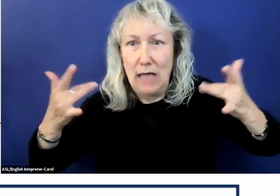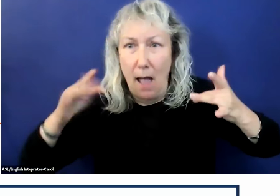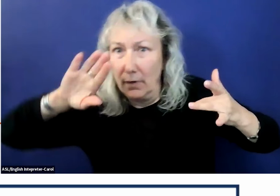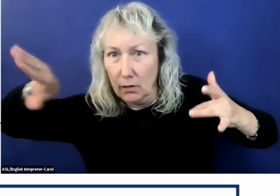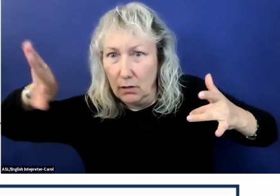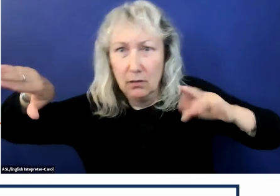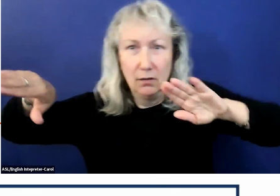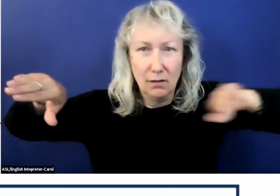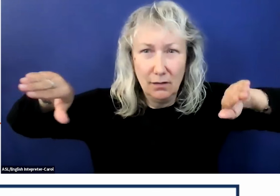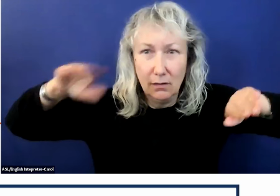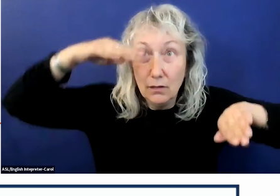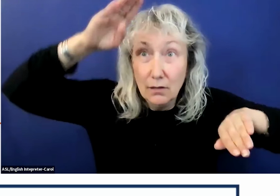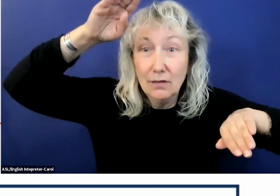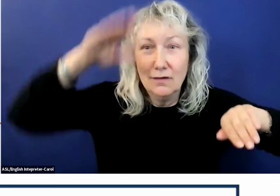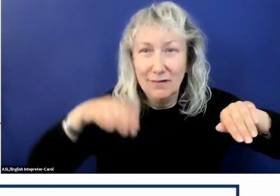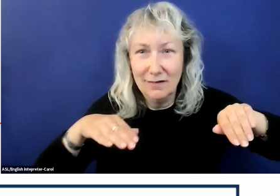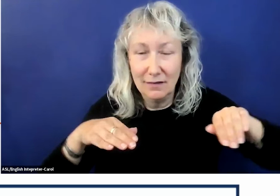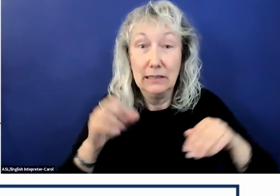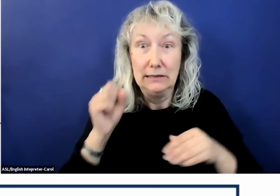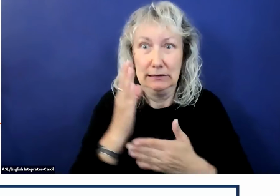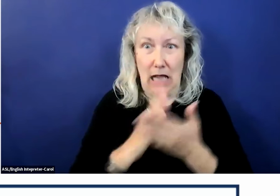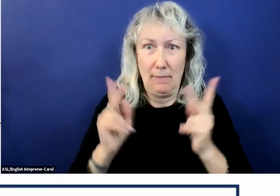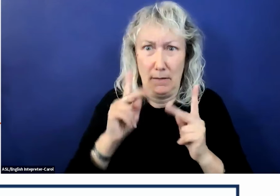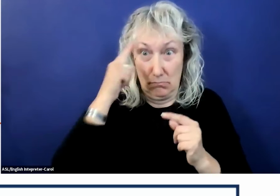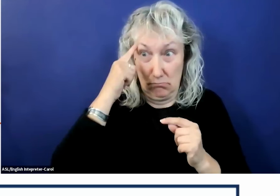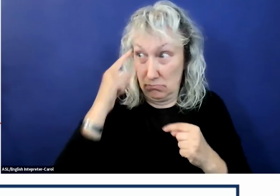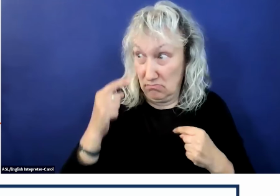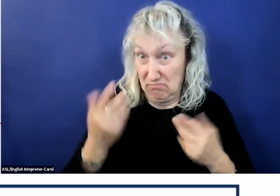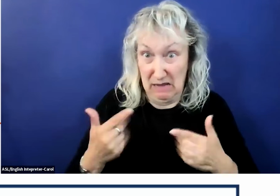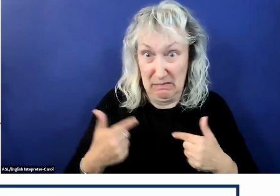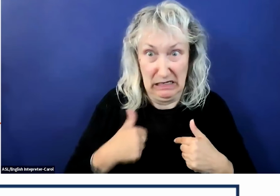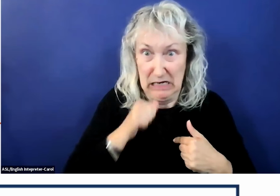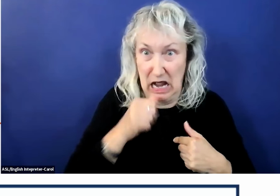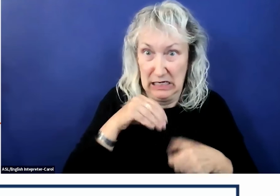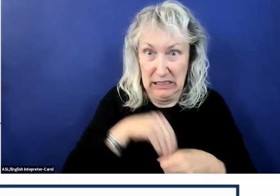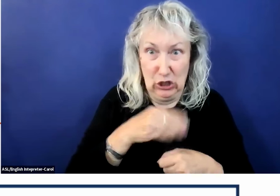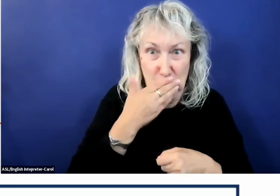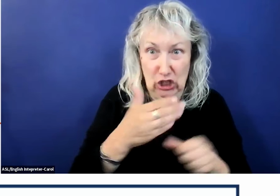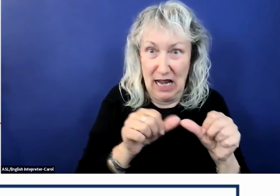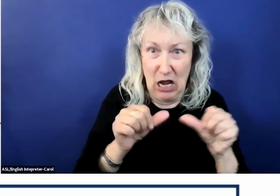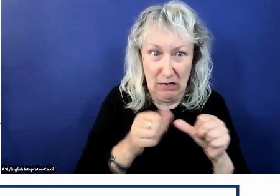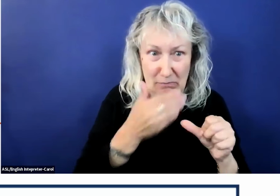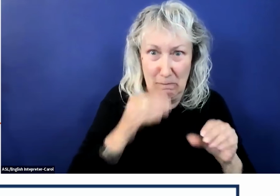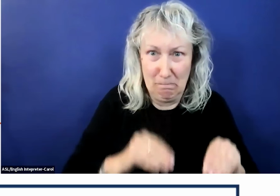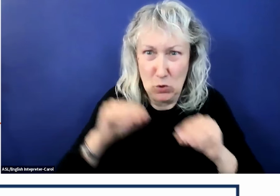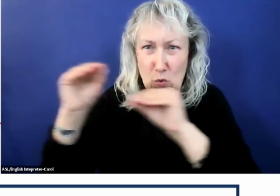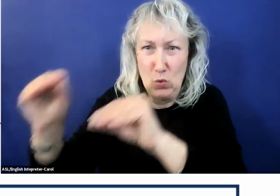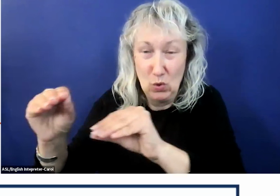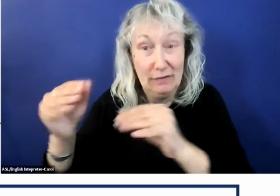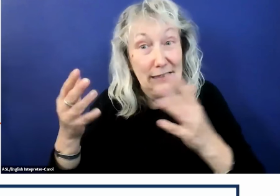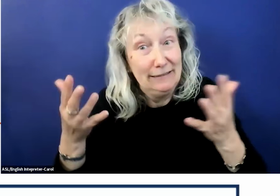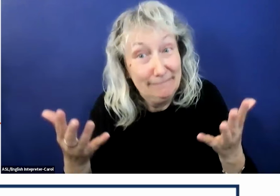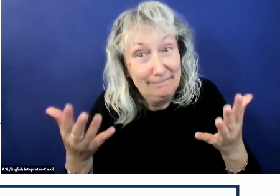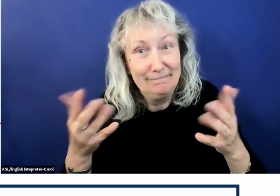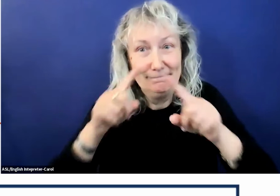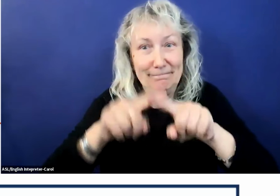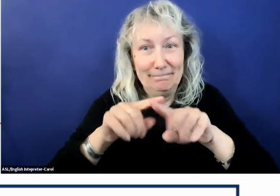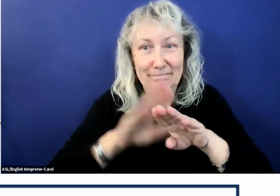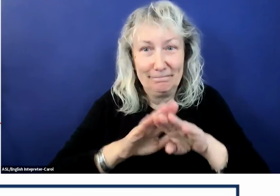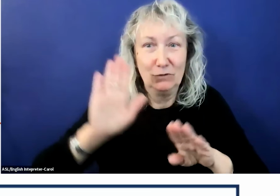actually relocate. So this book is an excellent resource to help you answer that question based on your